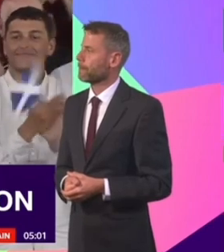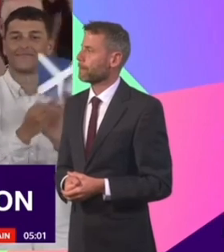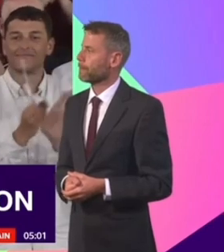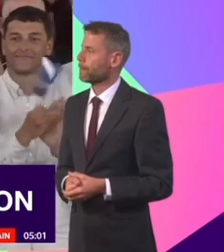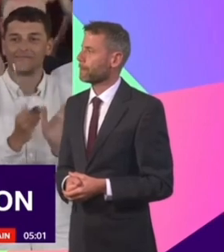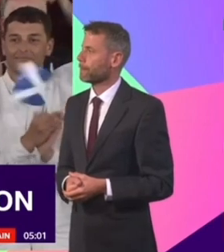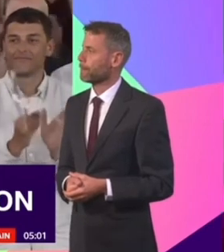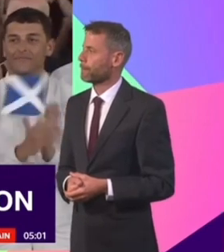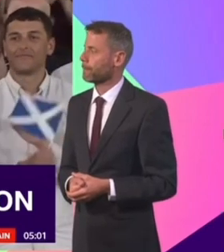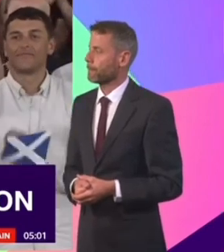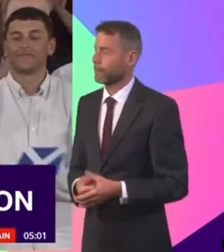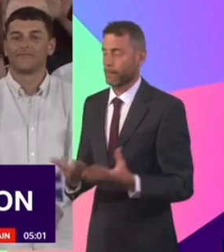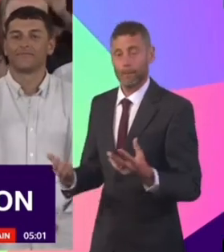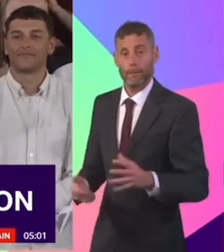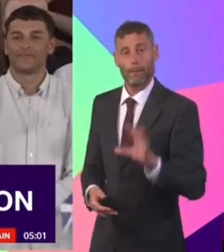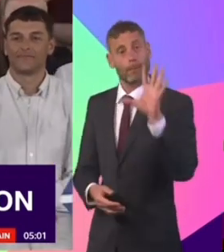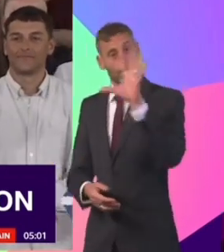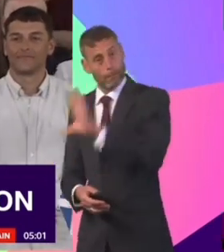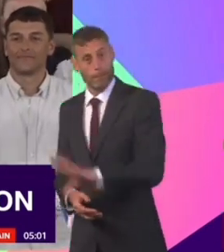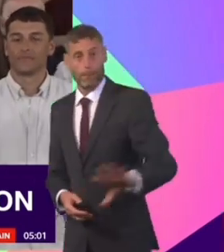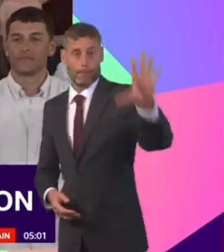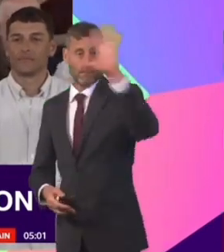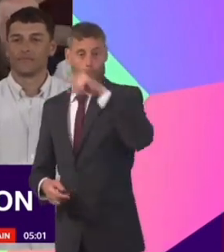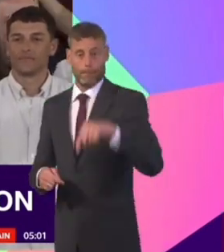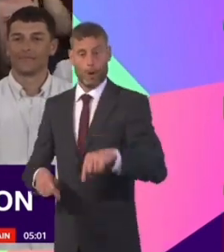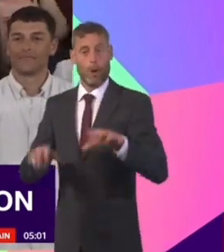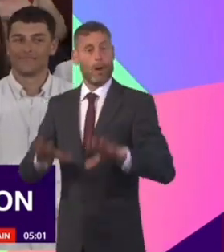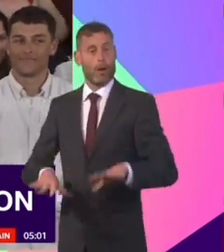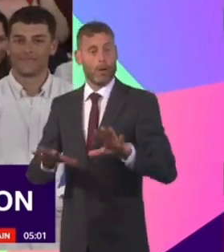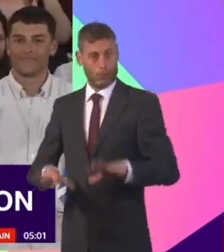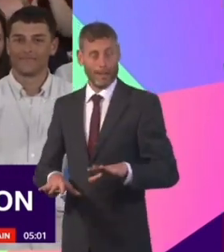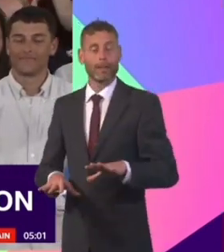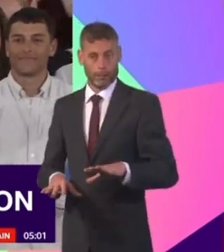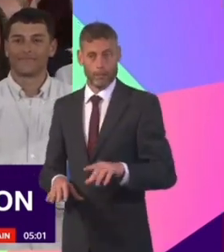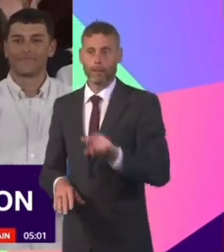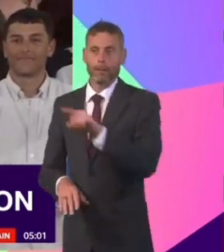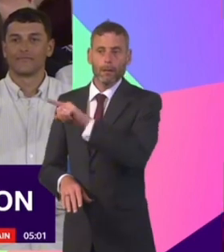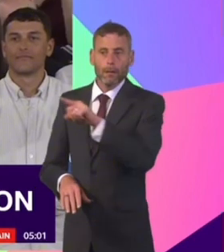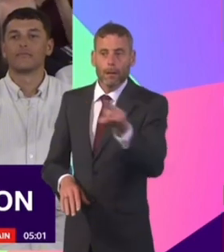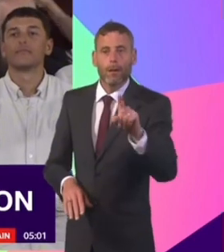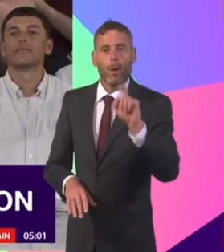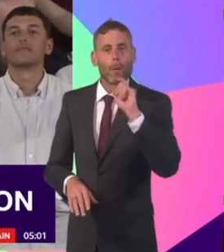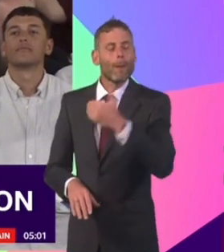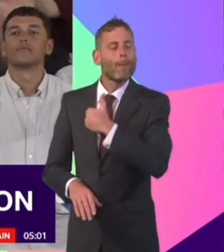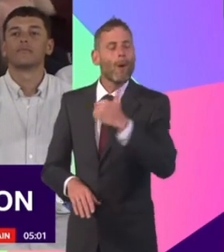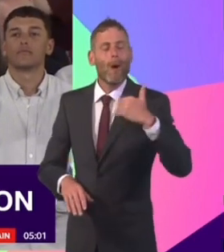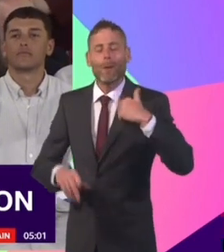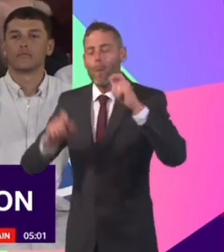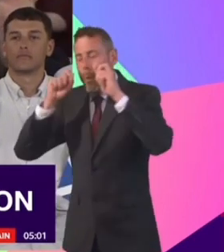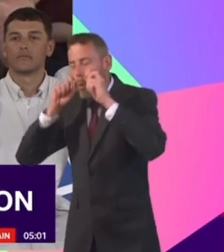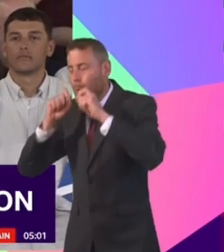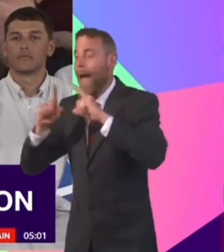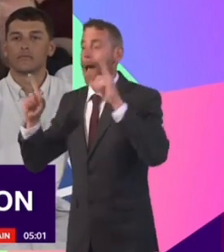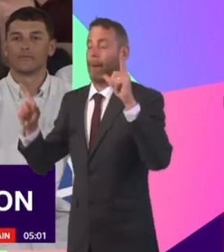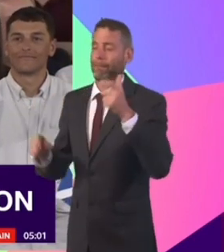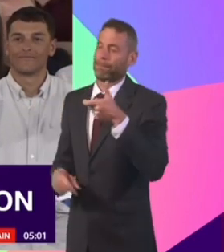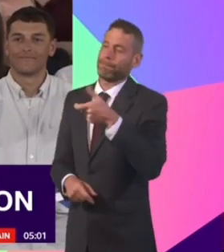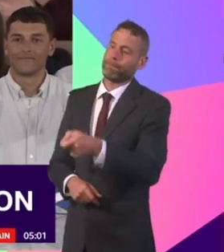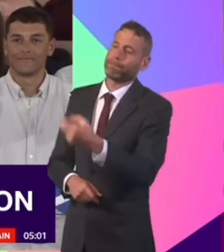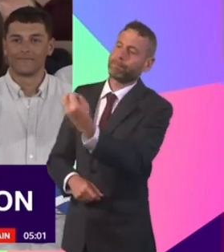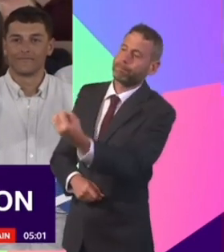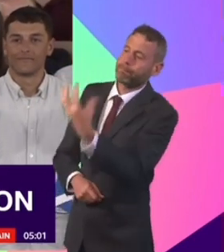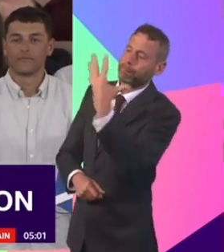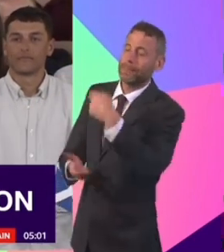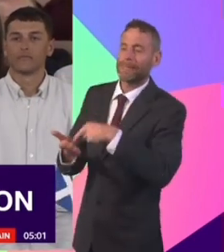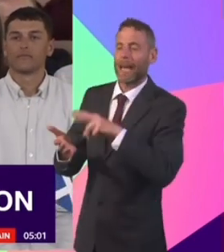And across our country, people will be waking up to the news, relieved that a weight